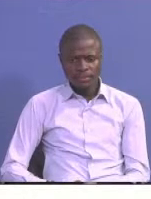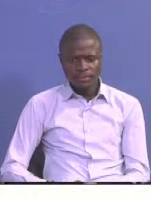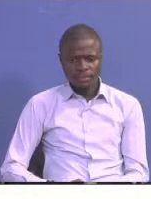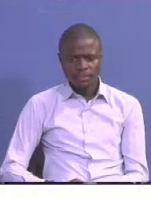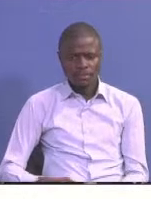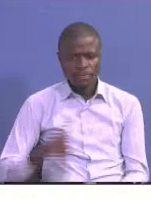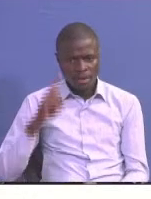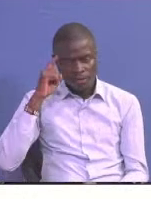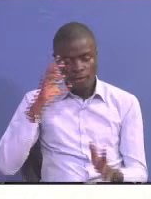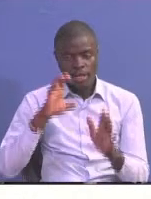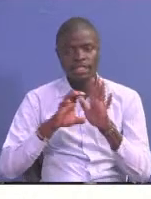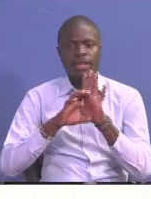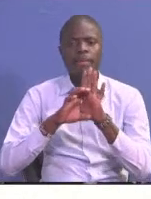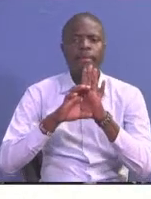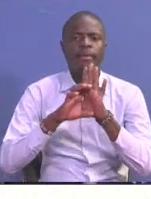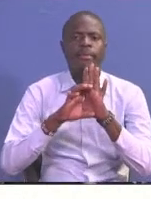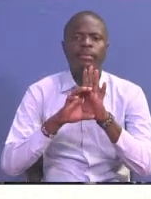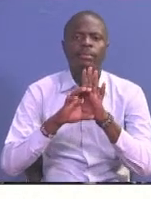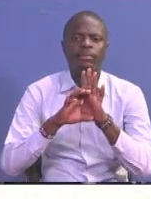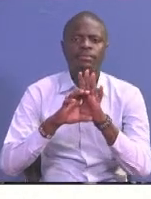For example,